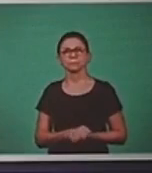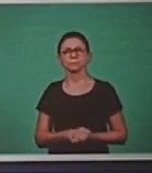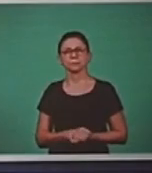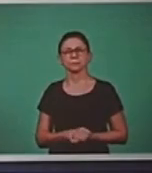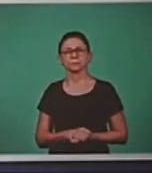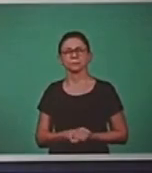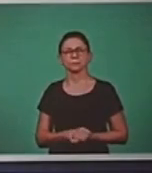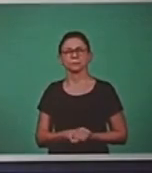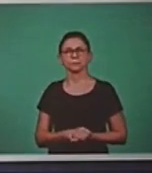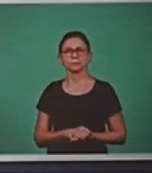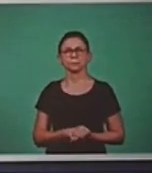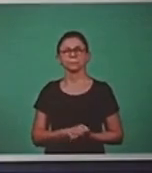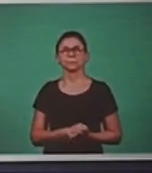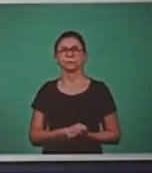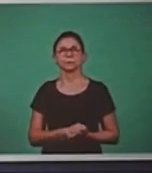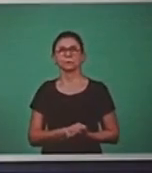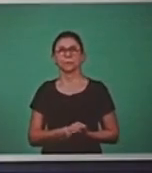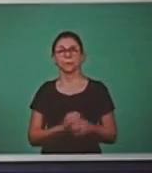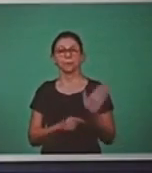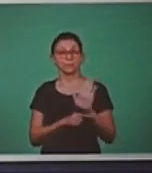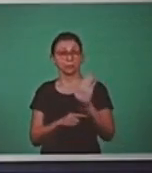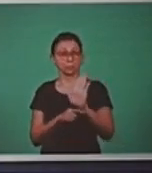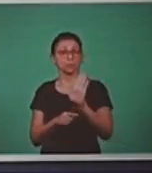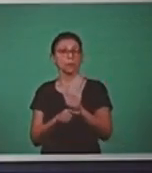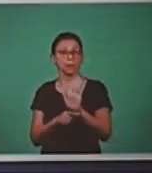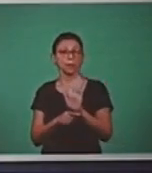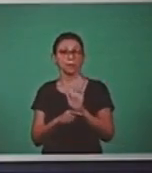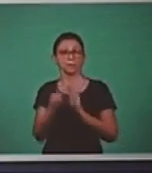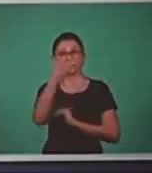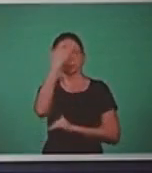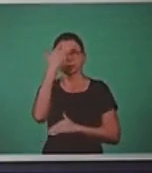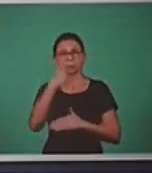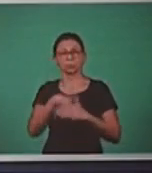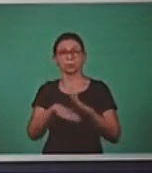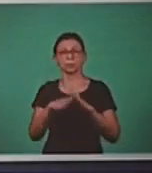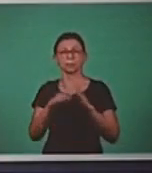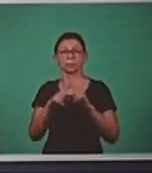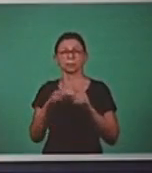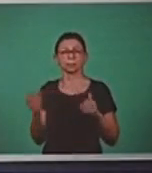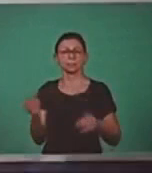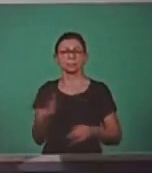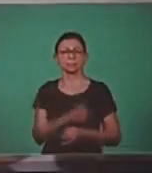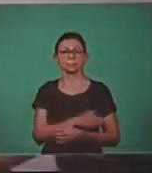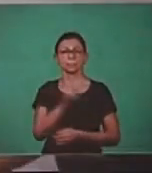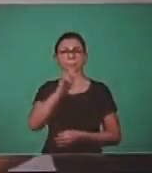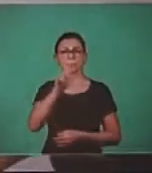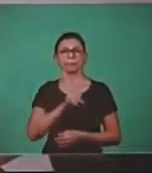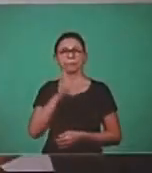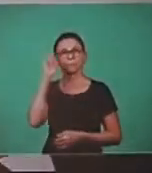So the answer for us here, to help the brethren at the church. Peace of the Lord Jesus.